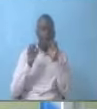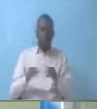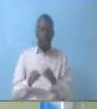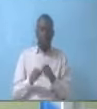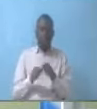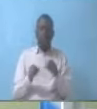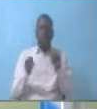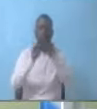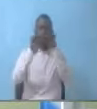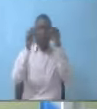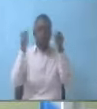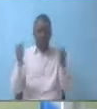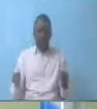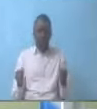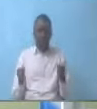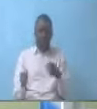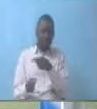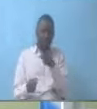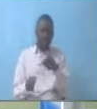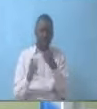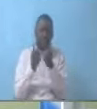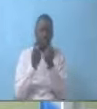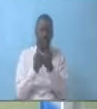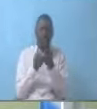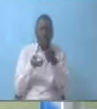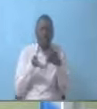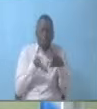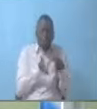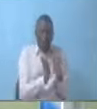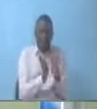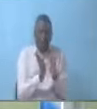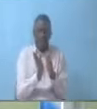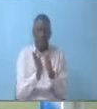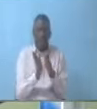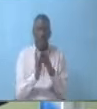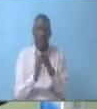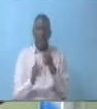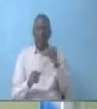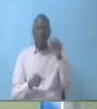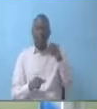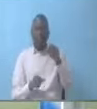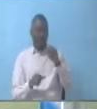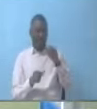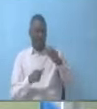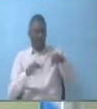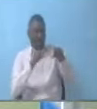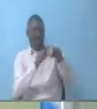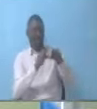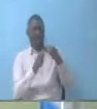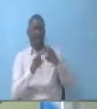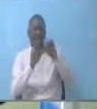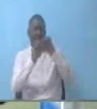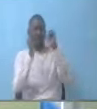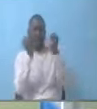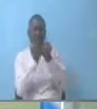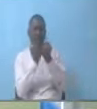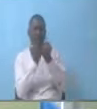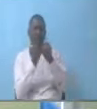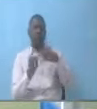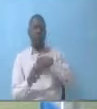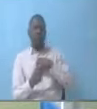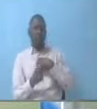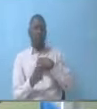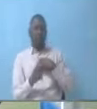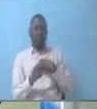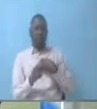structure this in such a way that the stinging effect that the executive wanted is